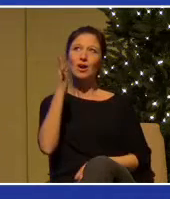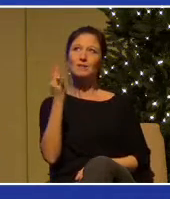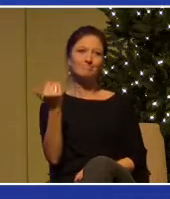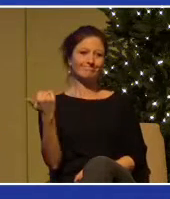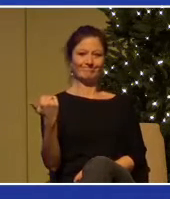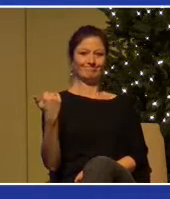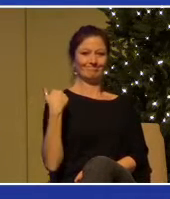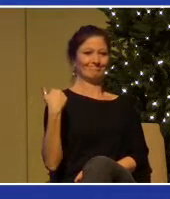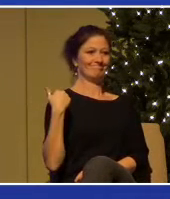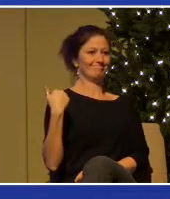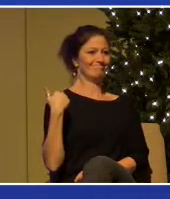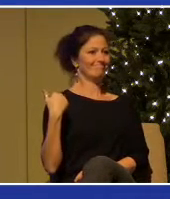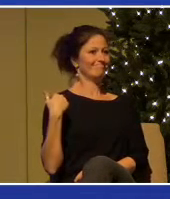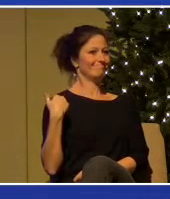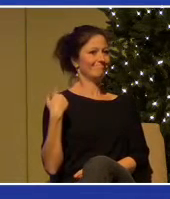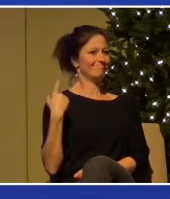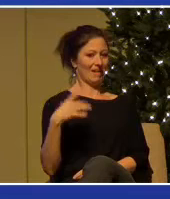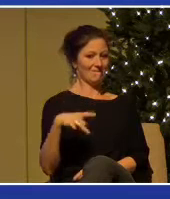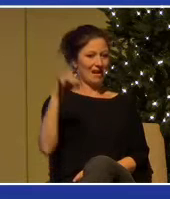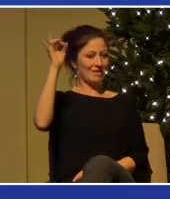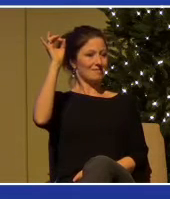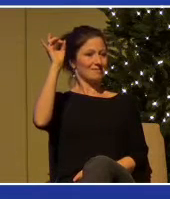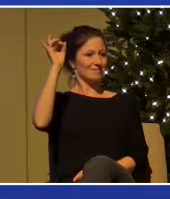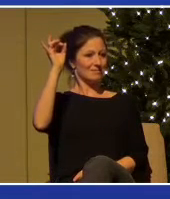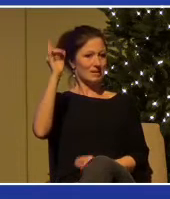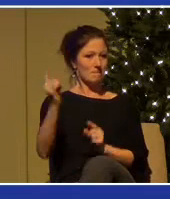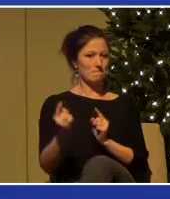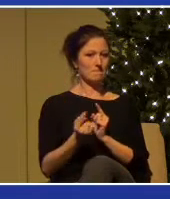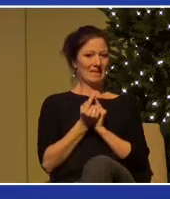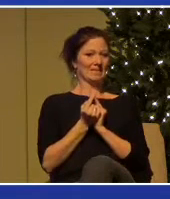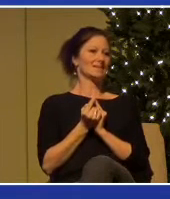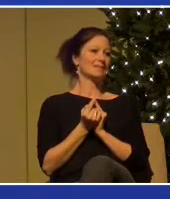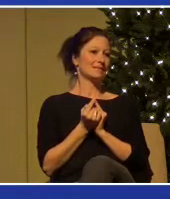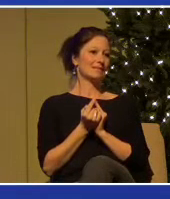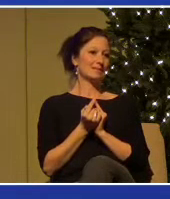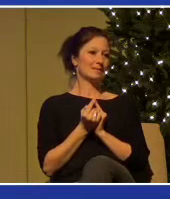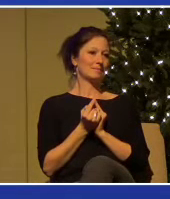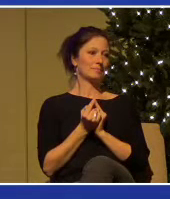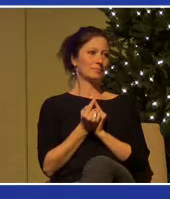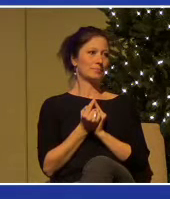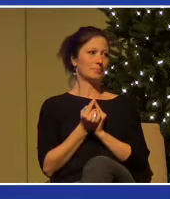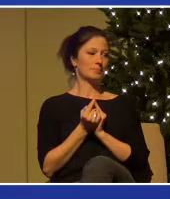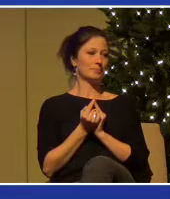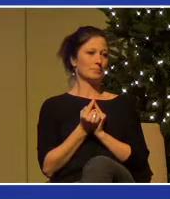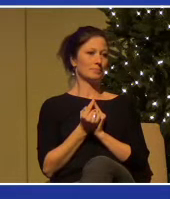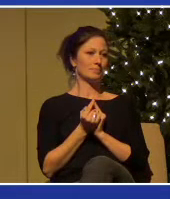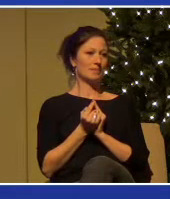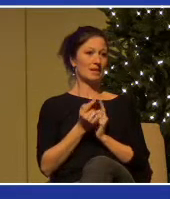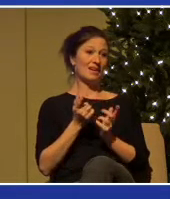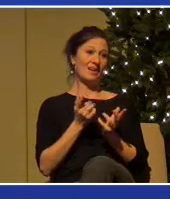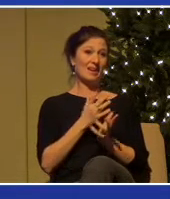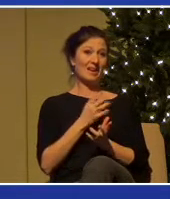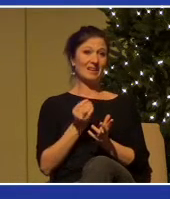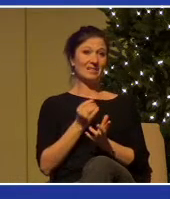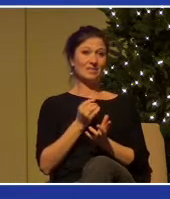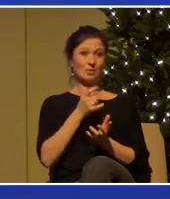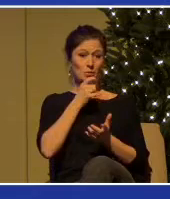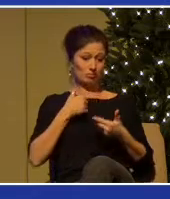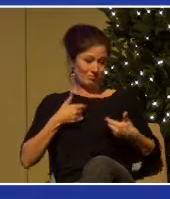found them, met them where they were, met them as they were,